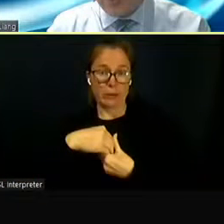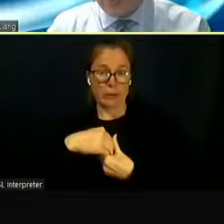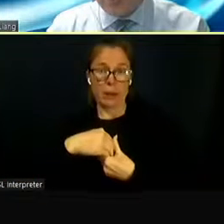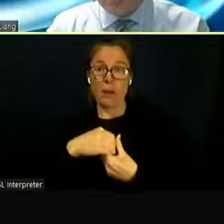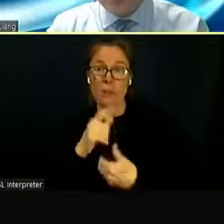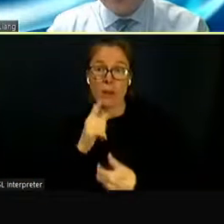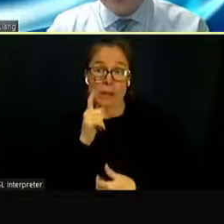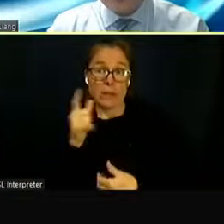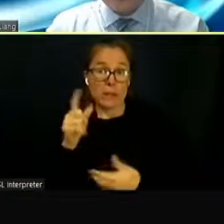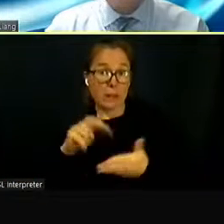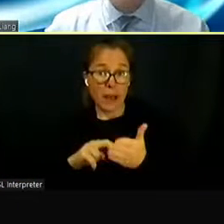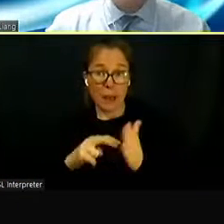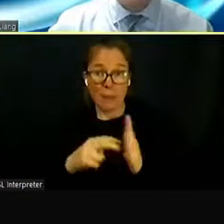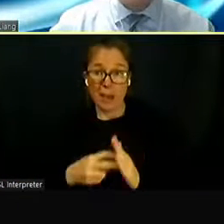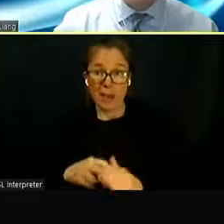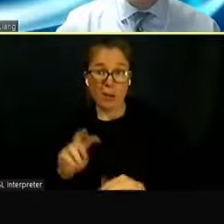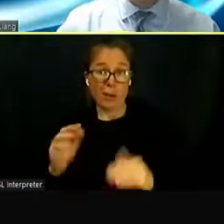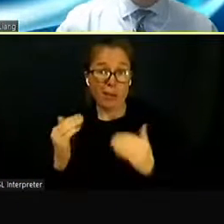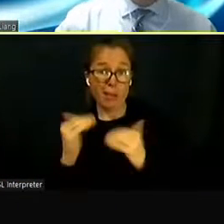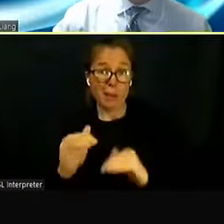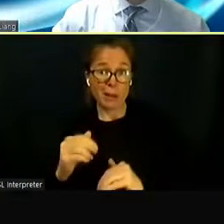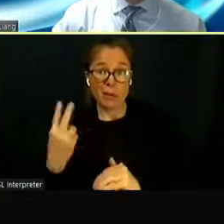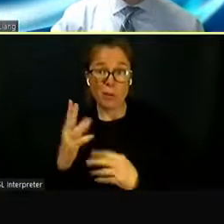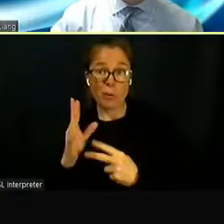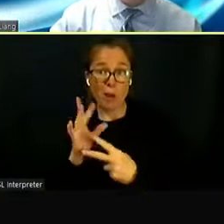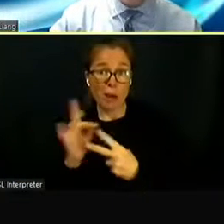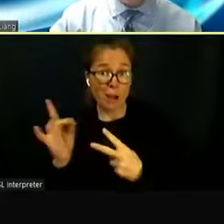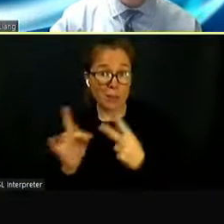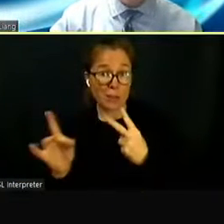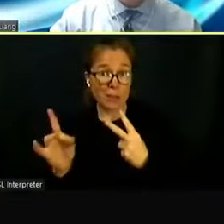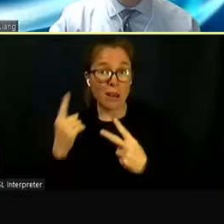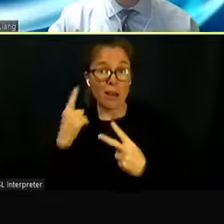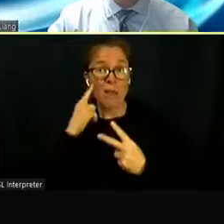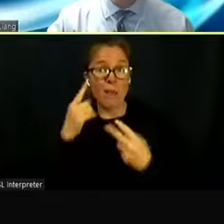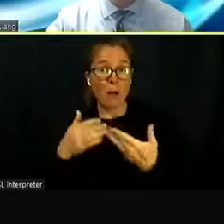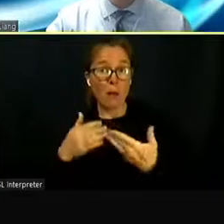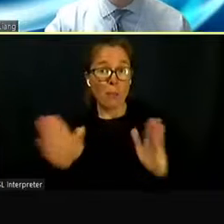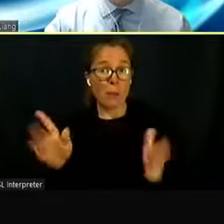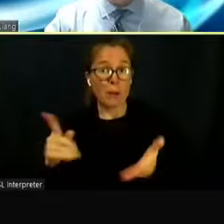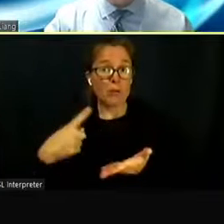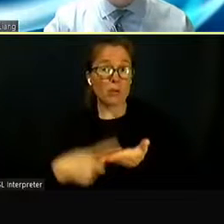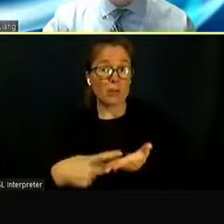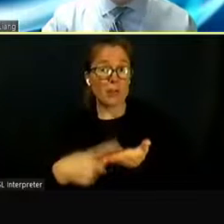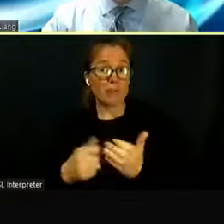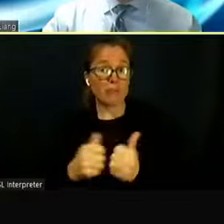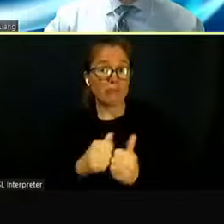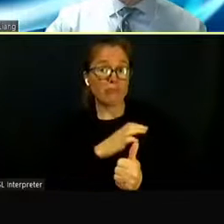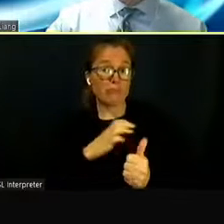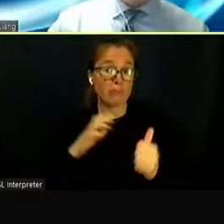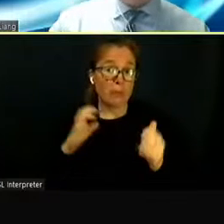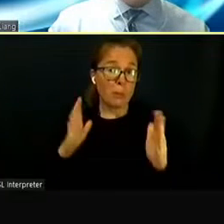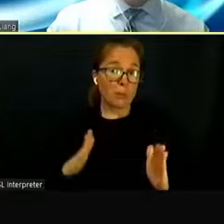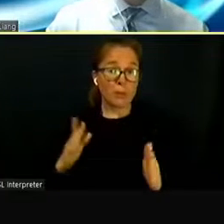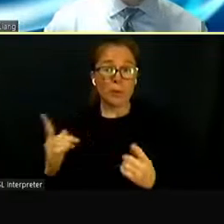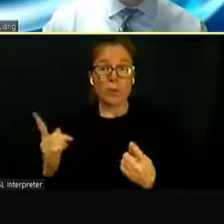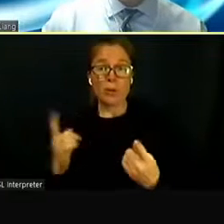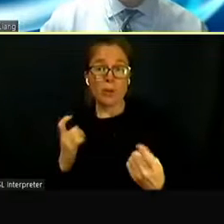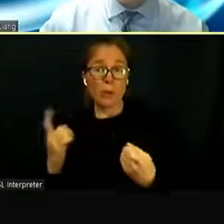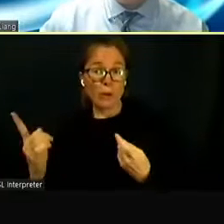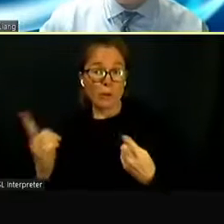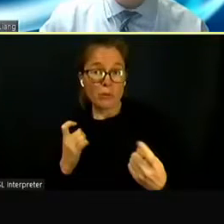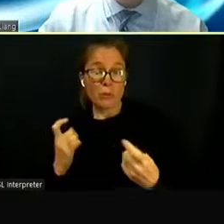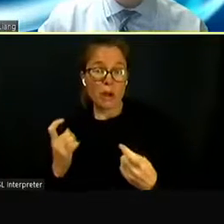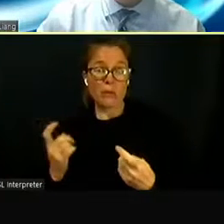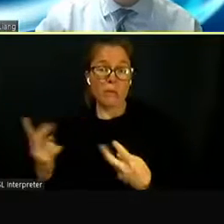are the only 2 opportunities that the public can actually have discussions with commissioners, ask questions to my office or to the